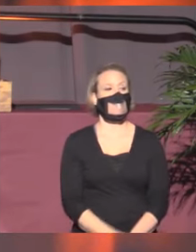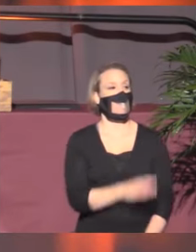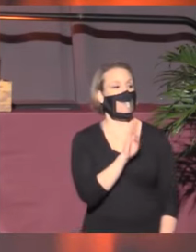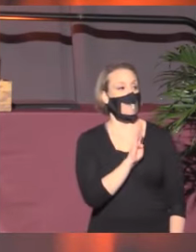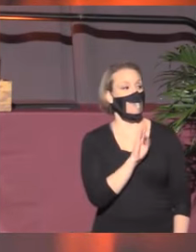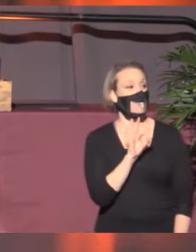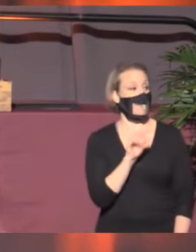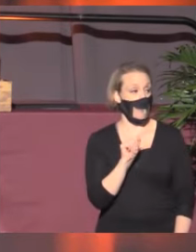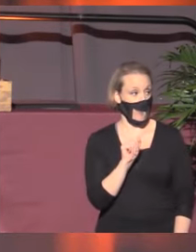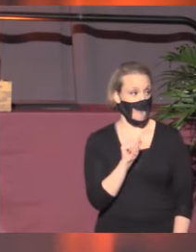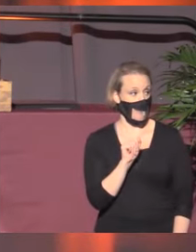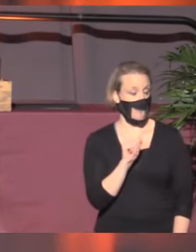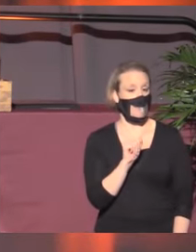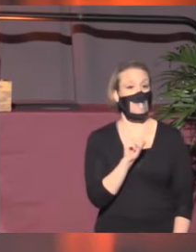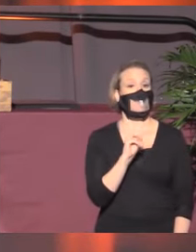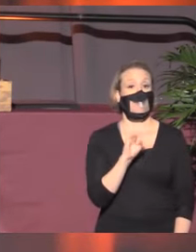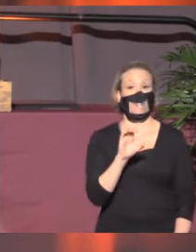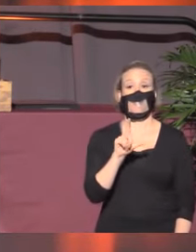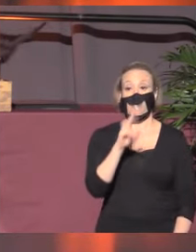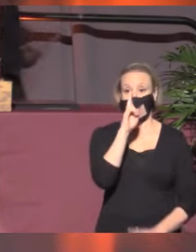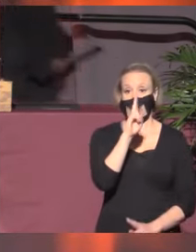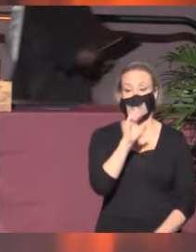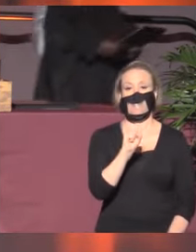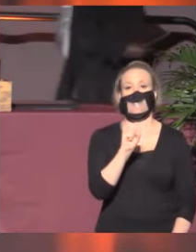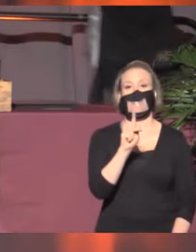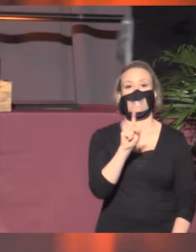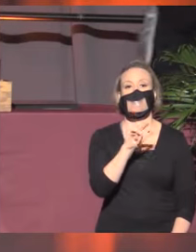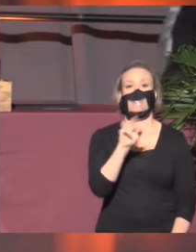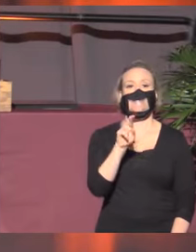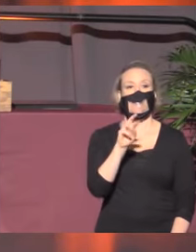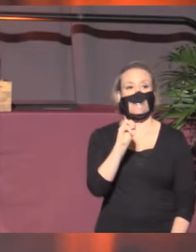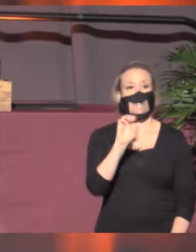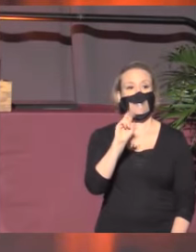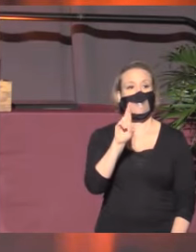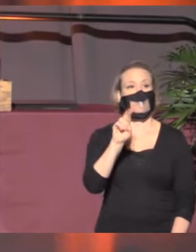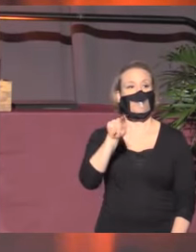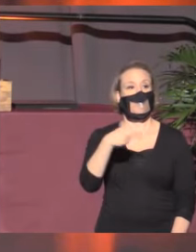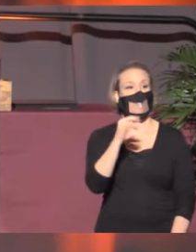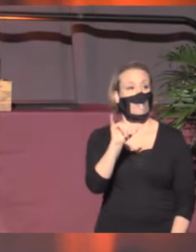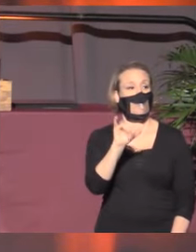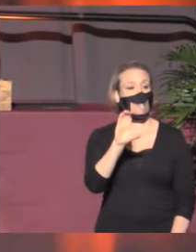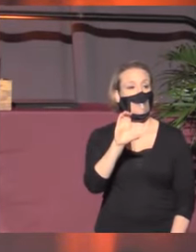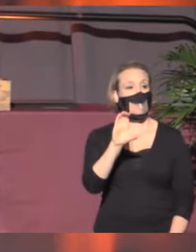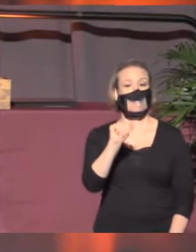Bachelor of Fine Arts, magna cum laude, Skylar Murphy Kane.